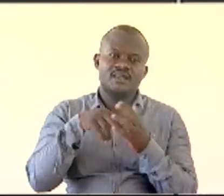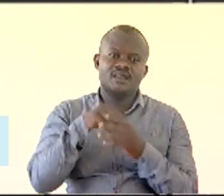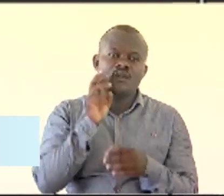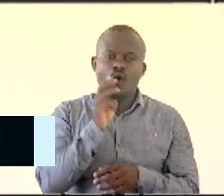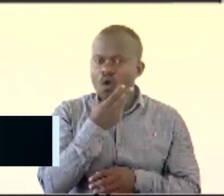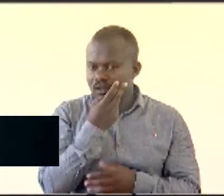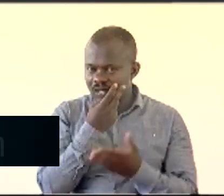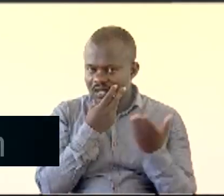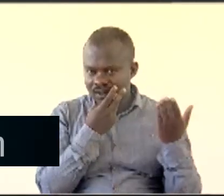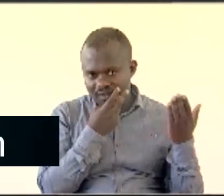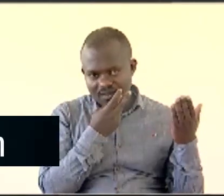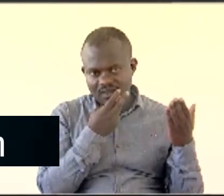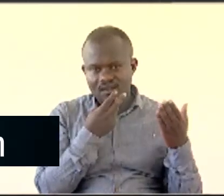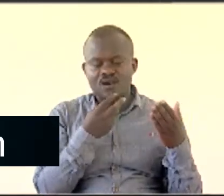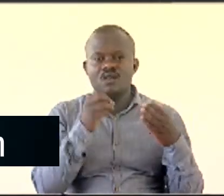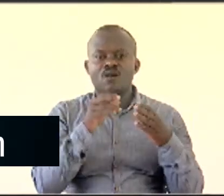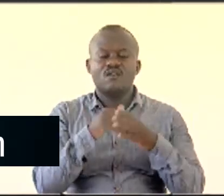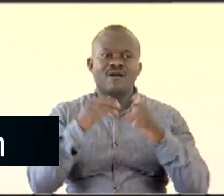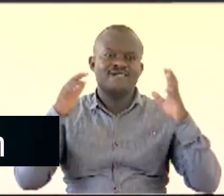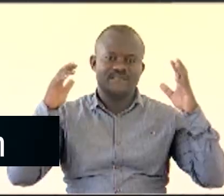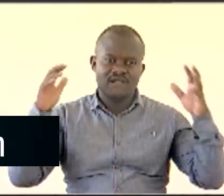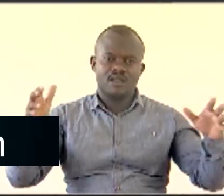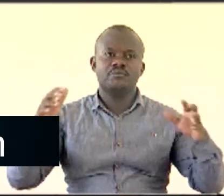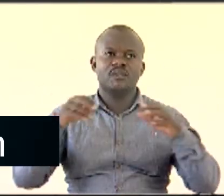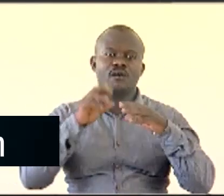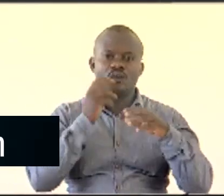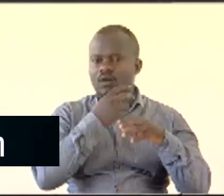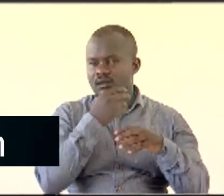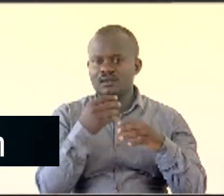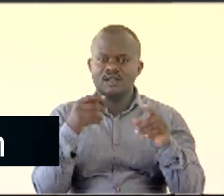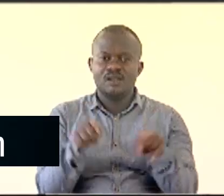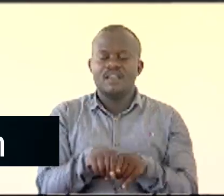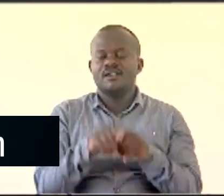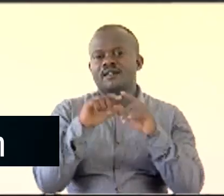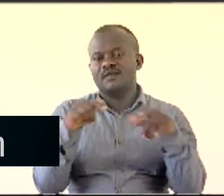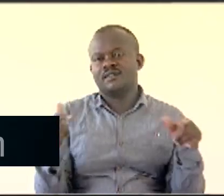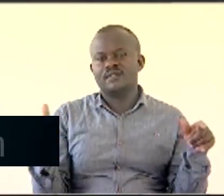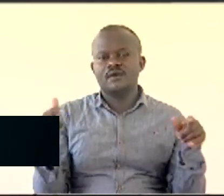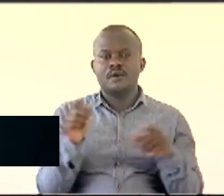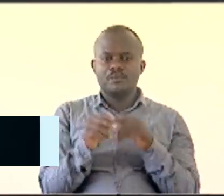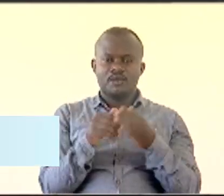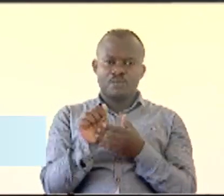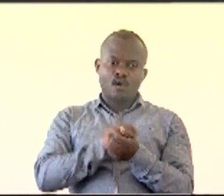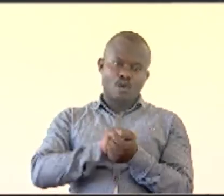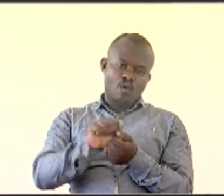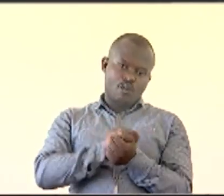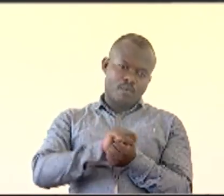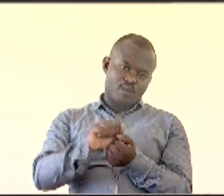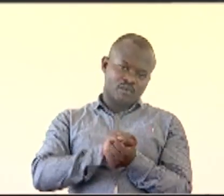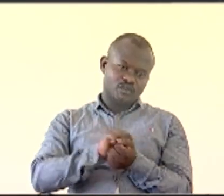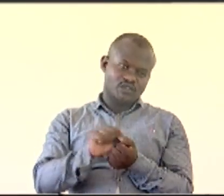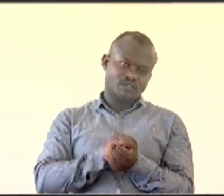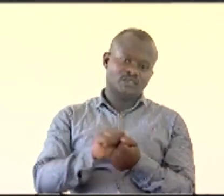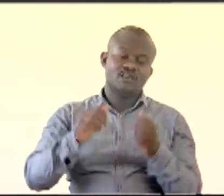water of a very big water body, like a lake, people washing very